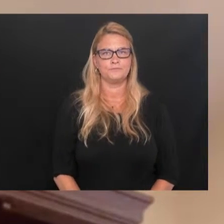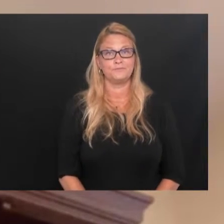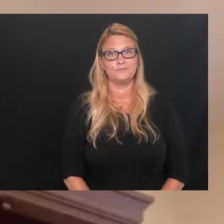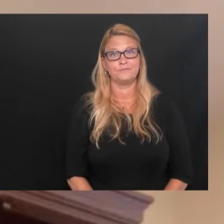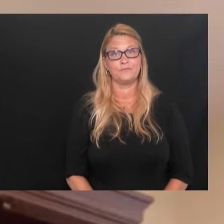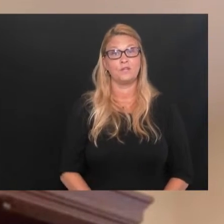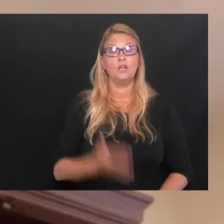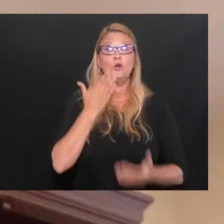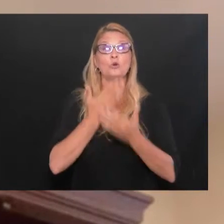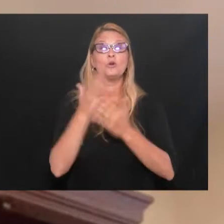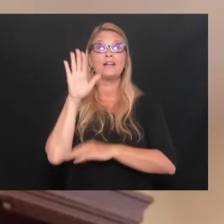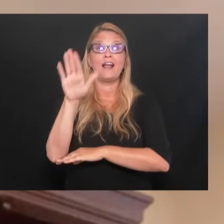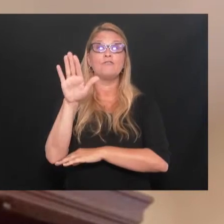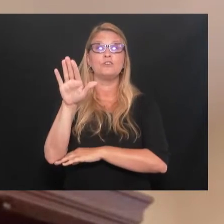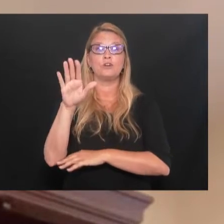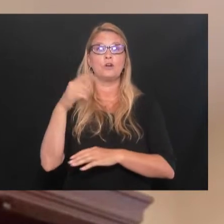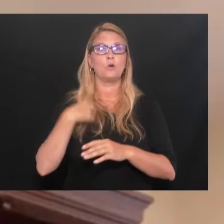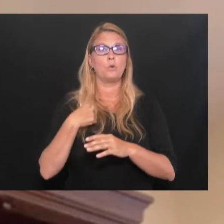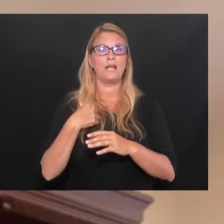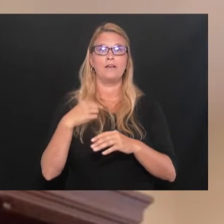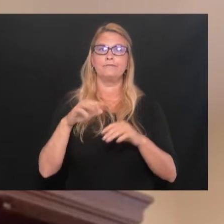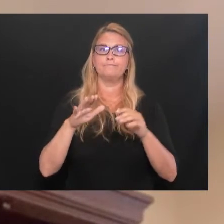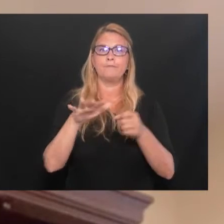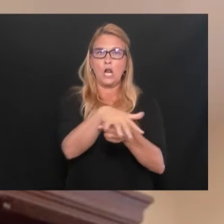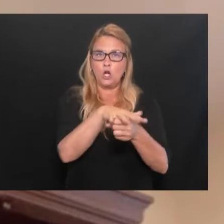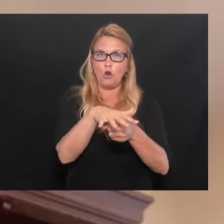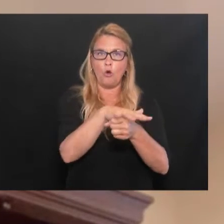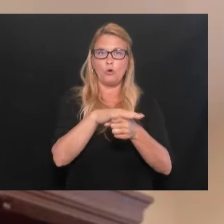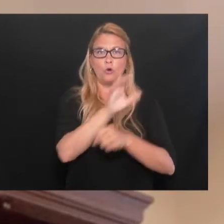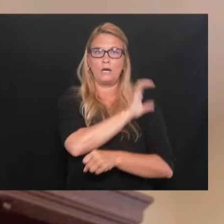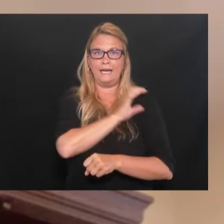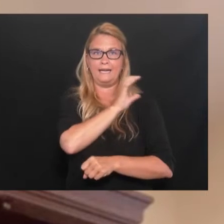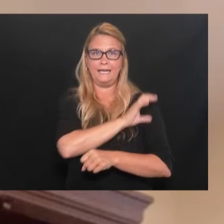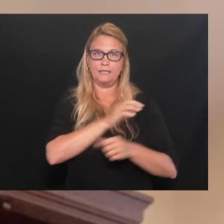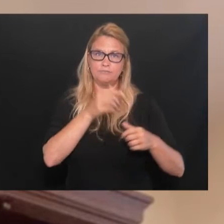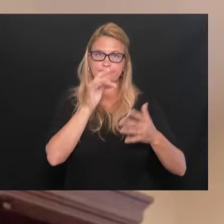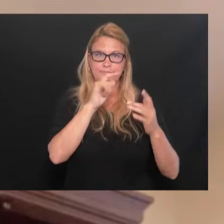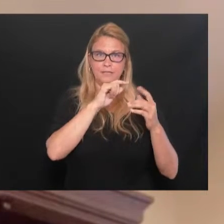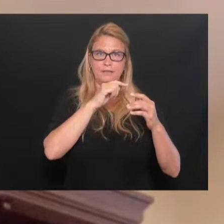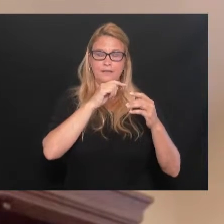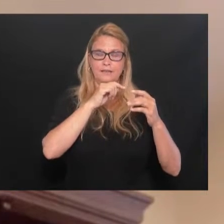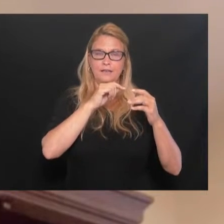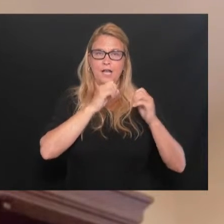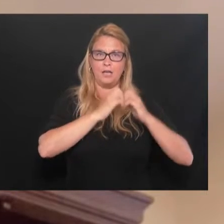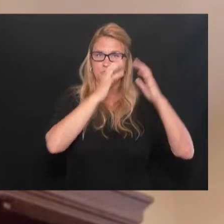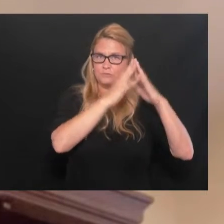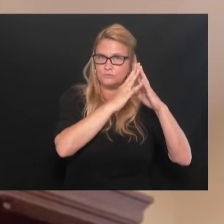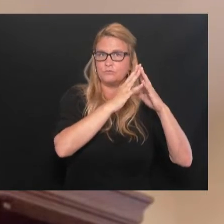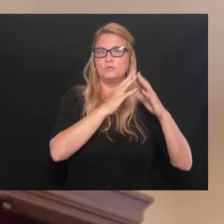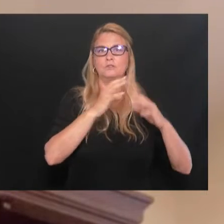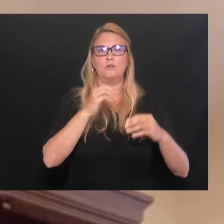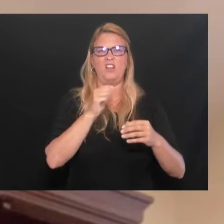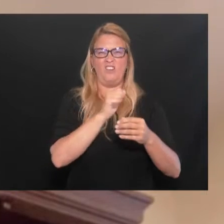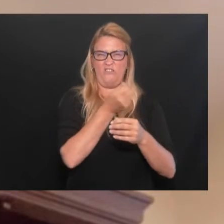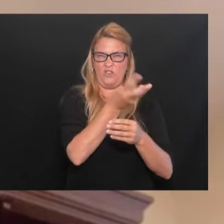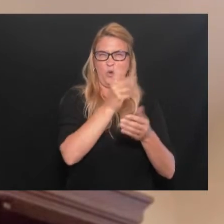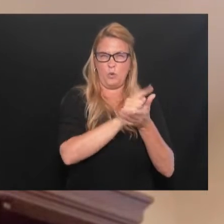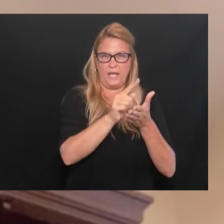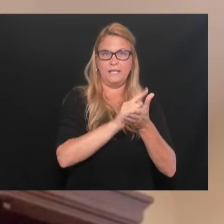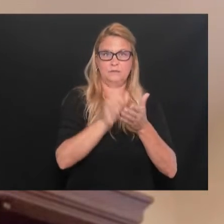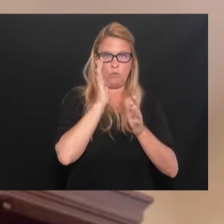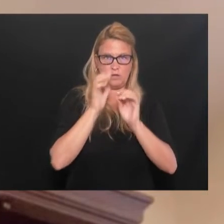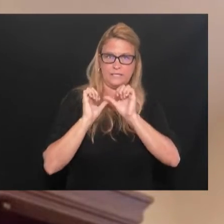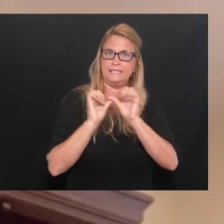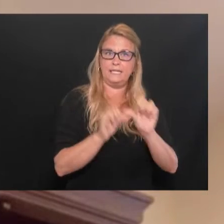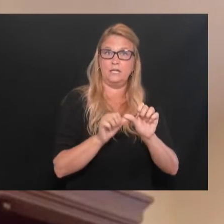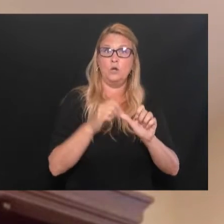continue many mobile clinic efforts, and we'll continue over the next several weeks. In addition to that, we continue to press